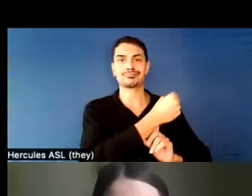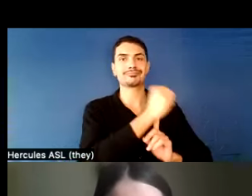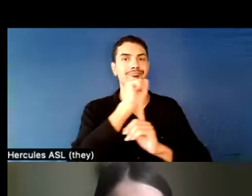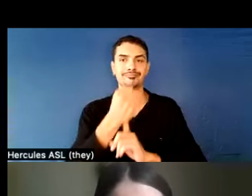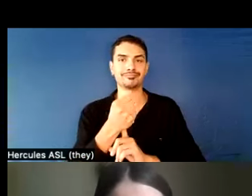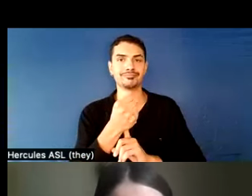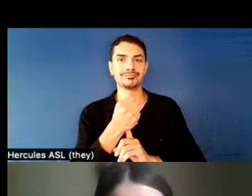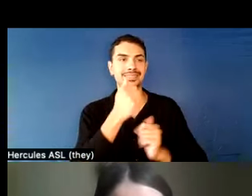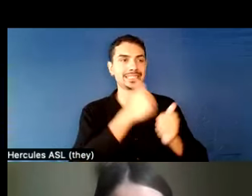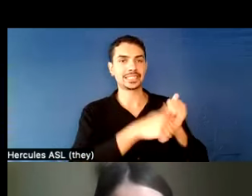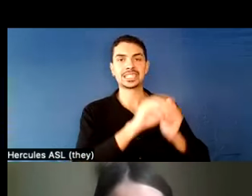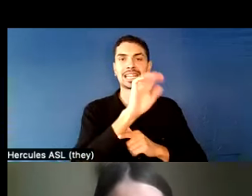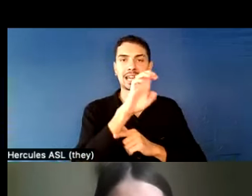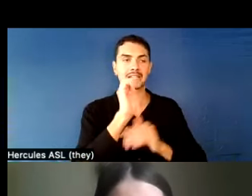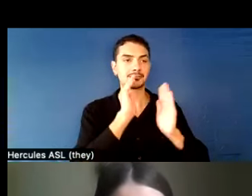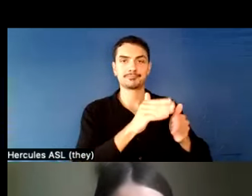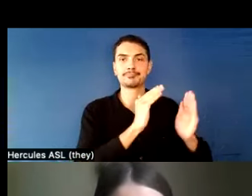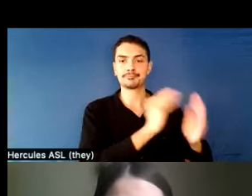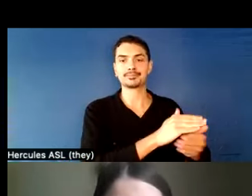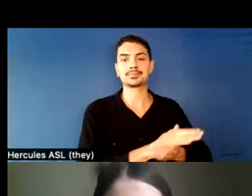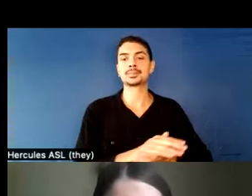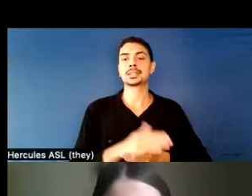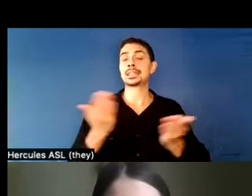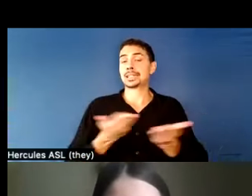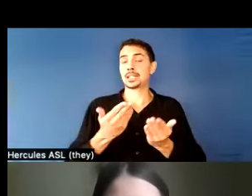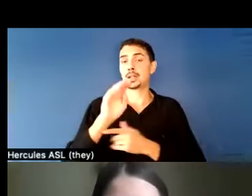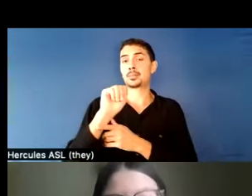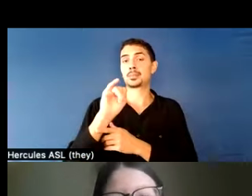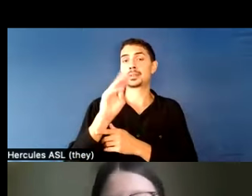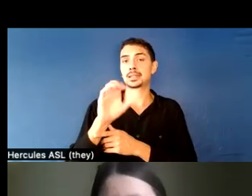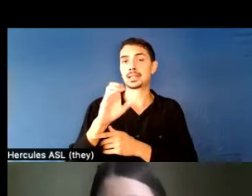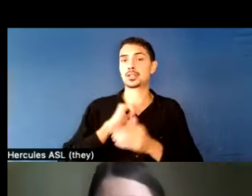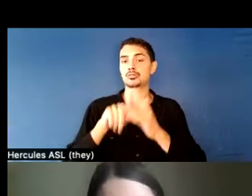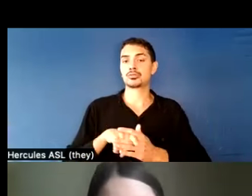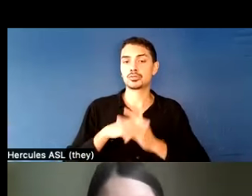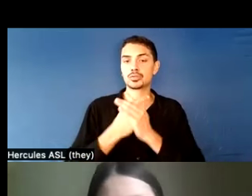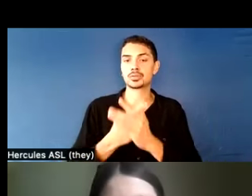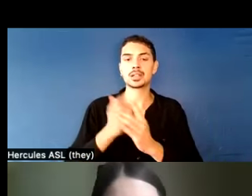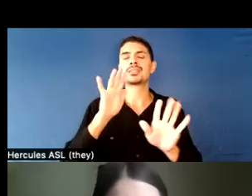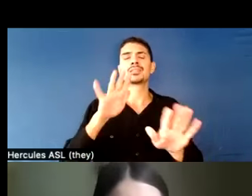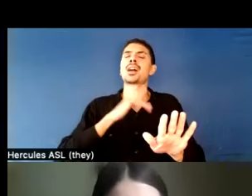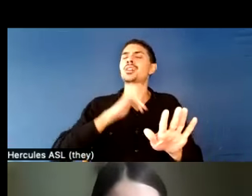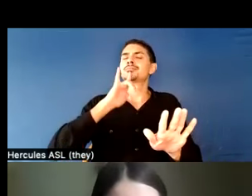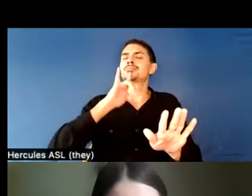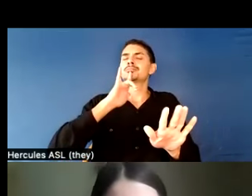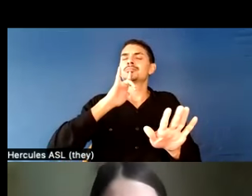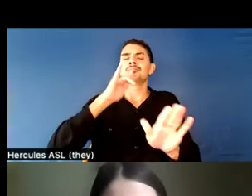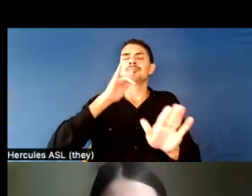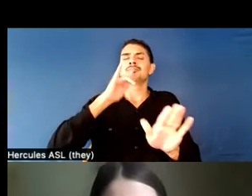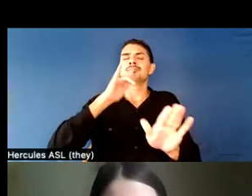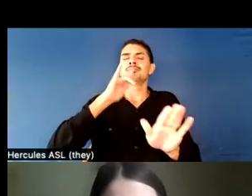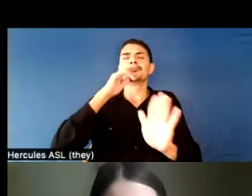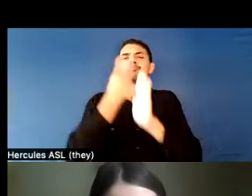started here at MIWSAC, it was really fun for me because I love advocacy training. It is one of